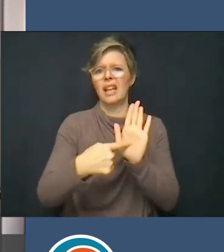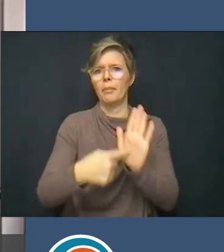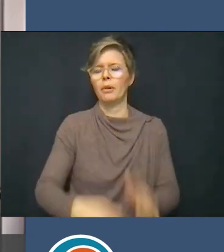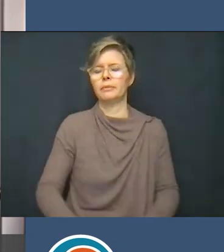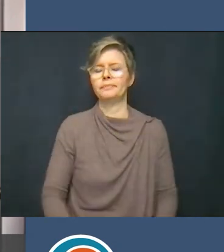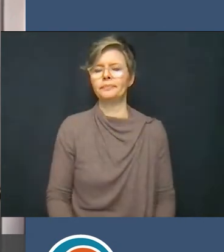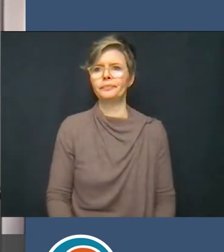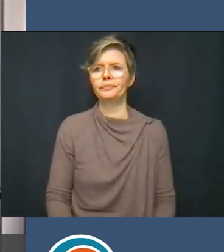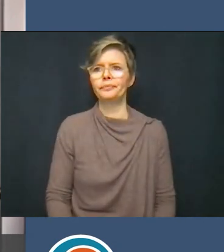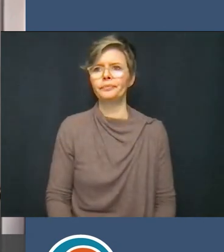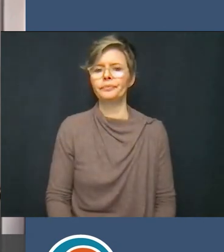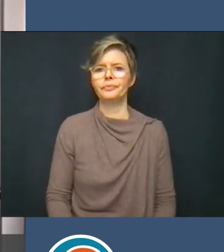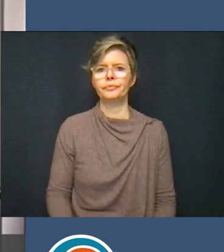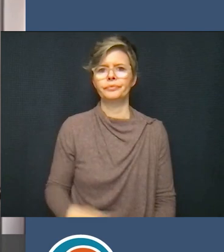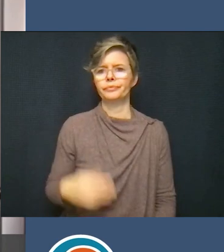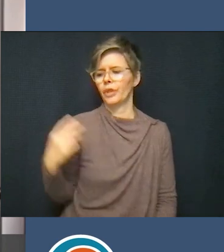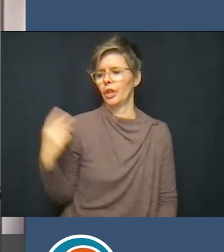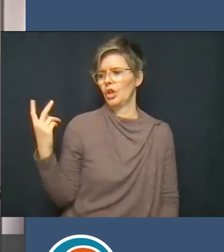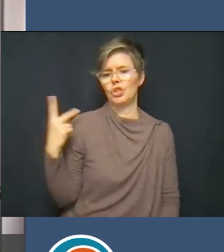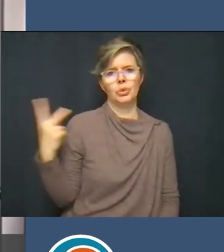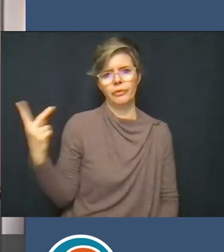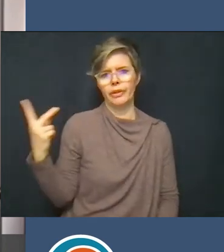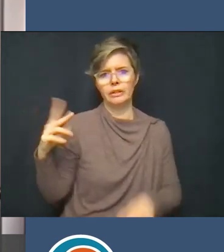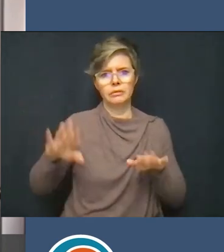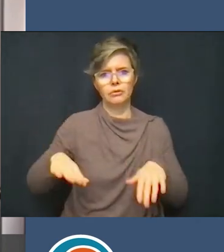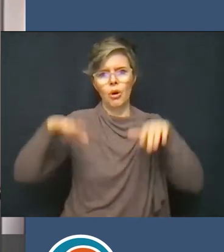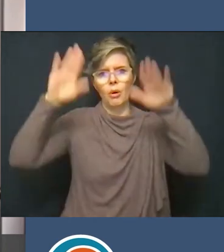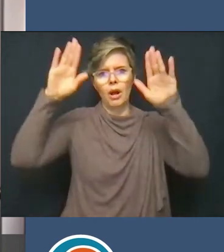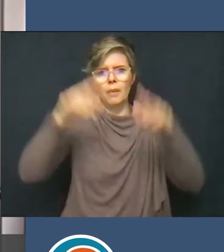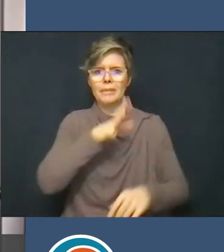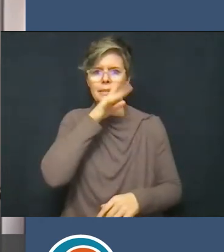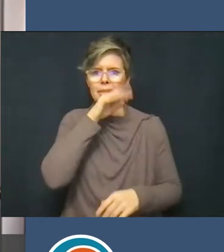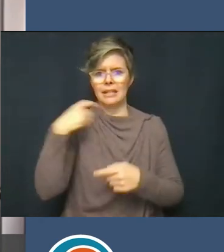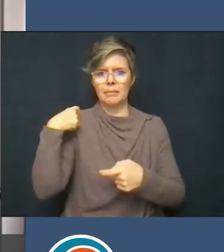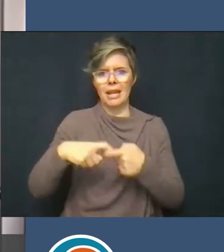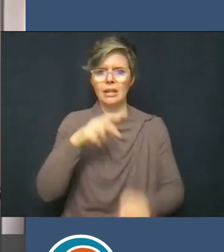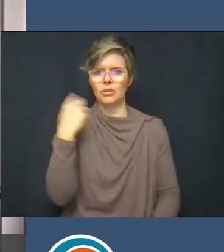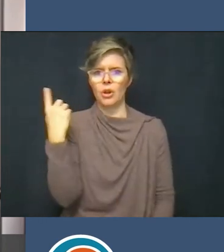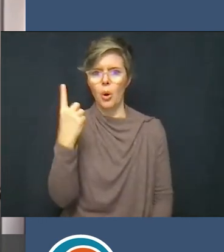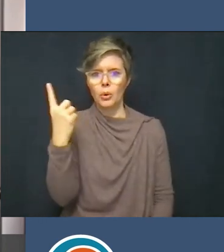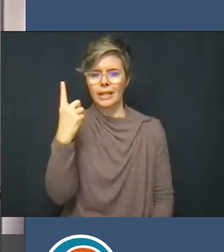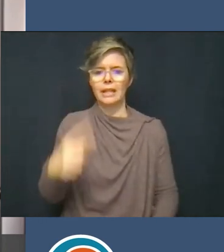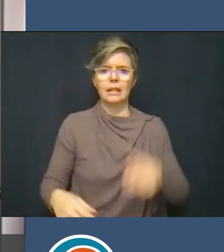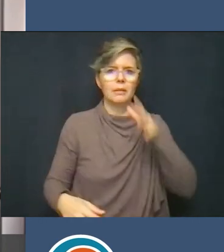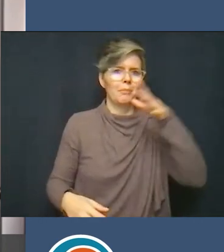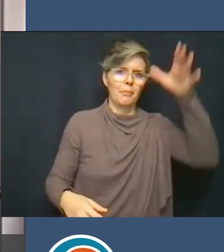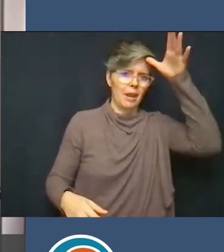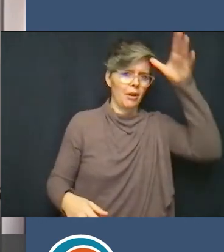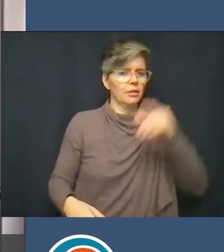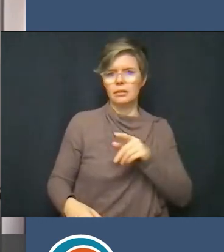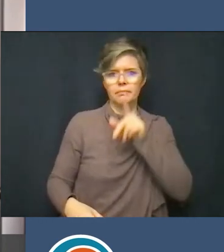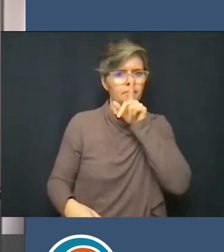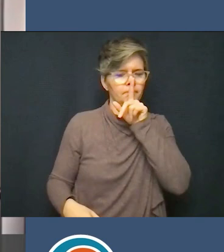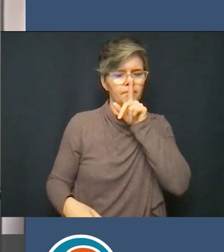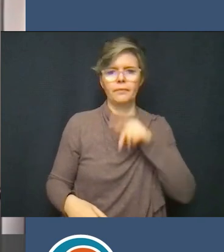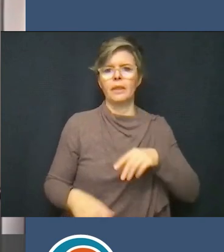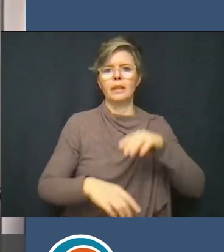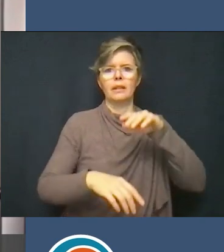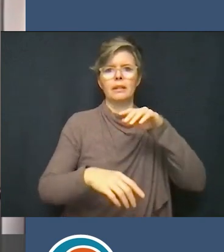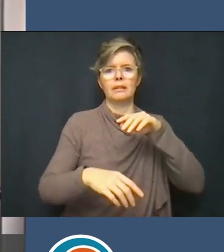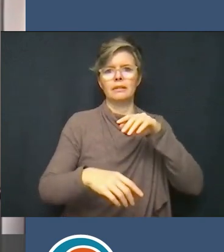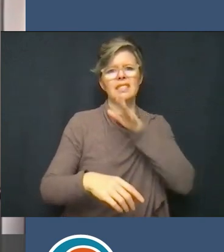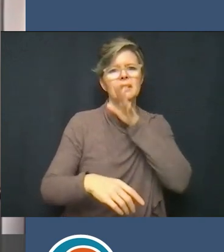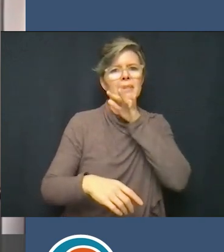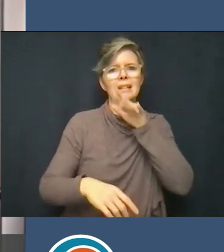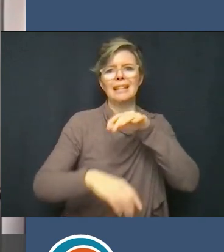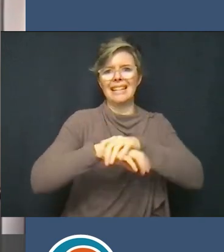You know, we both grew up speaking only Spanish. Our parents don't speak English, but his wife is from England, so